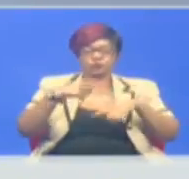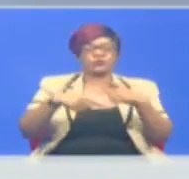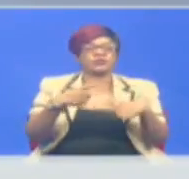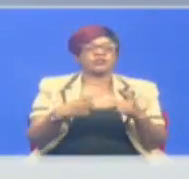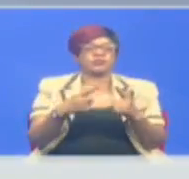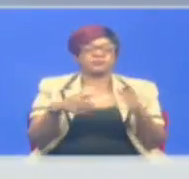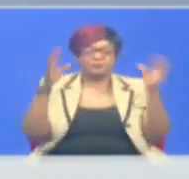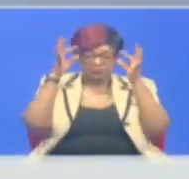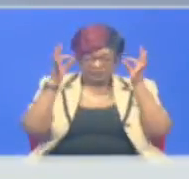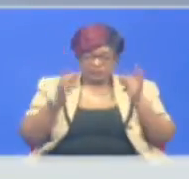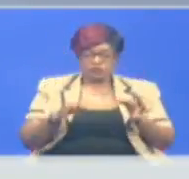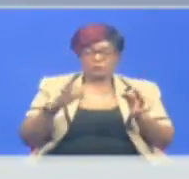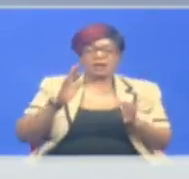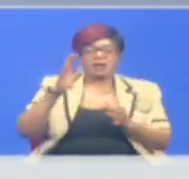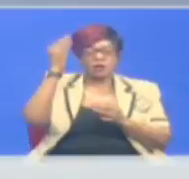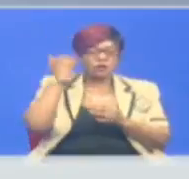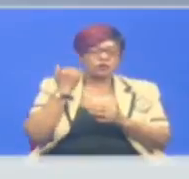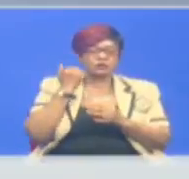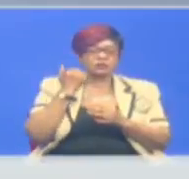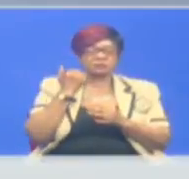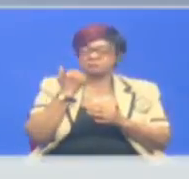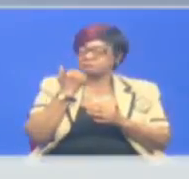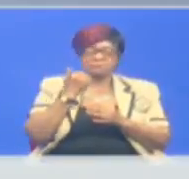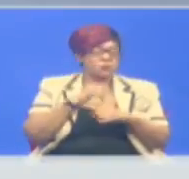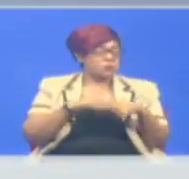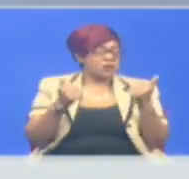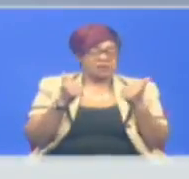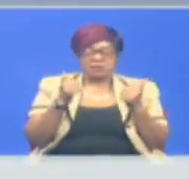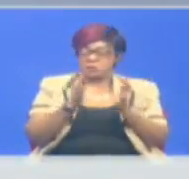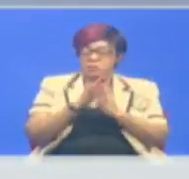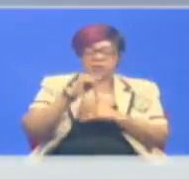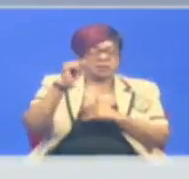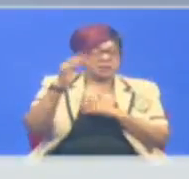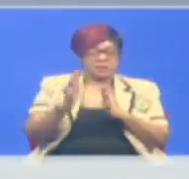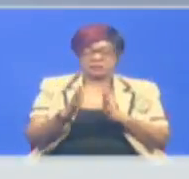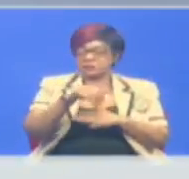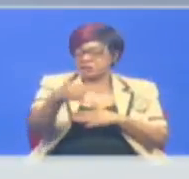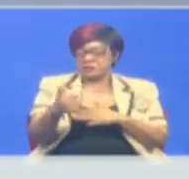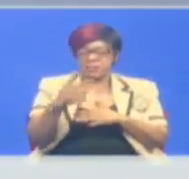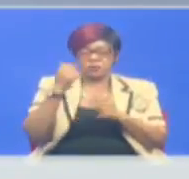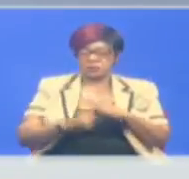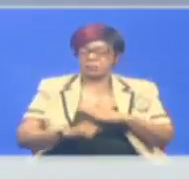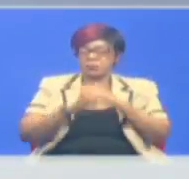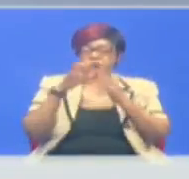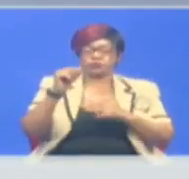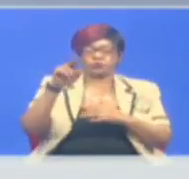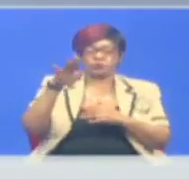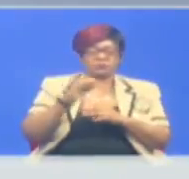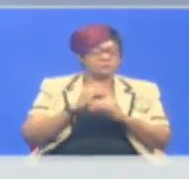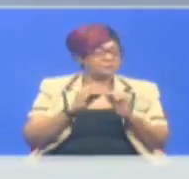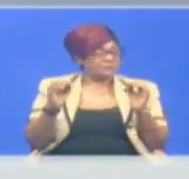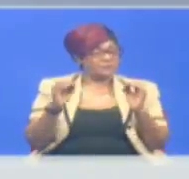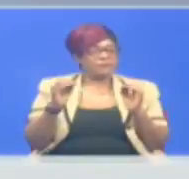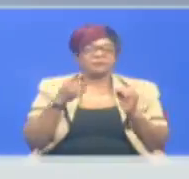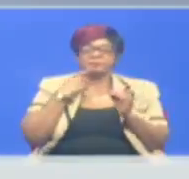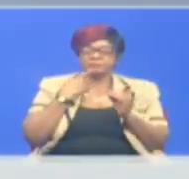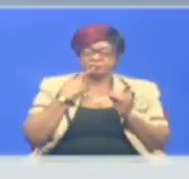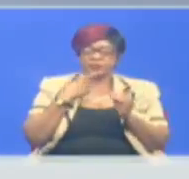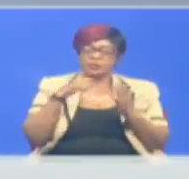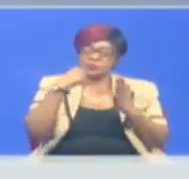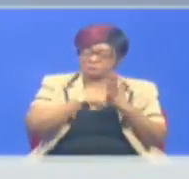decision by court has, however, not been received well among political leaders allied to the vocal legislator, who have vowed to challenge the